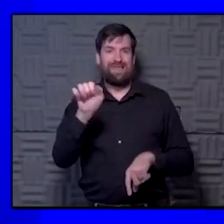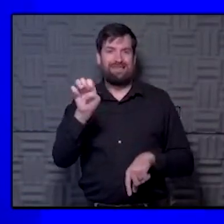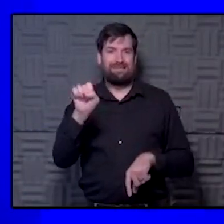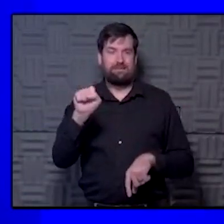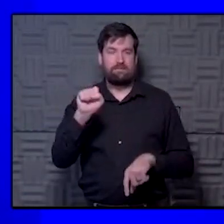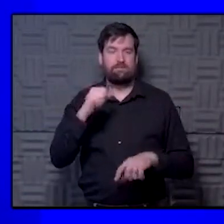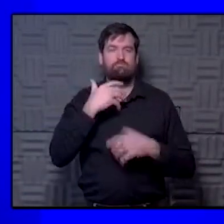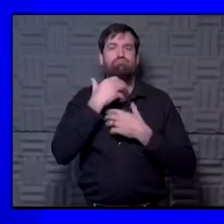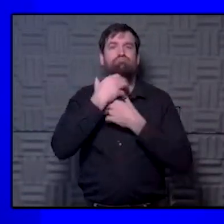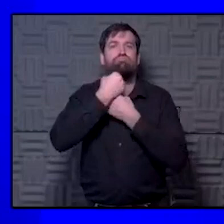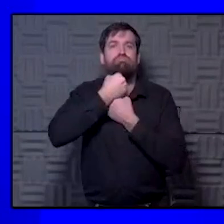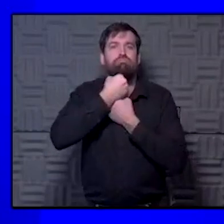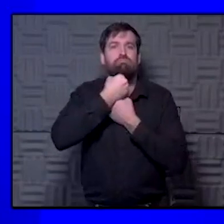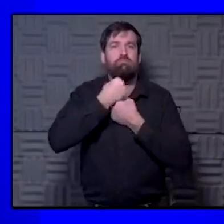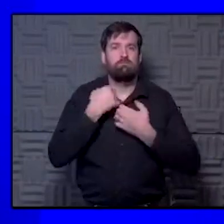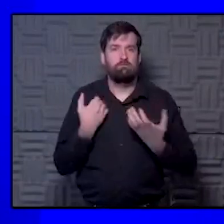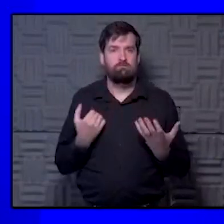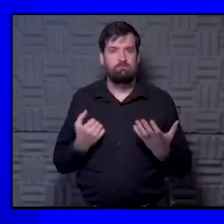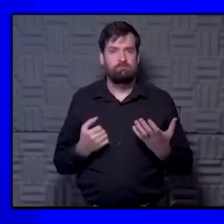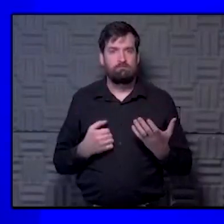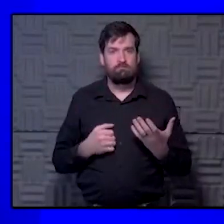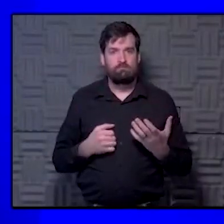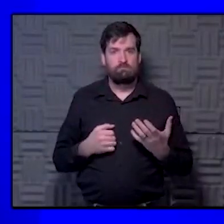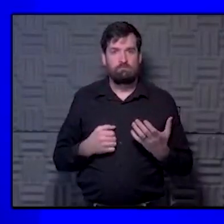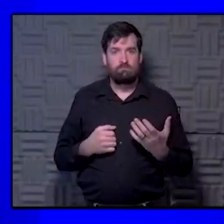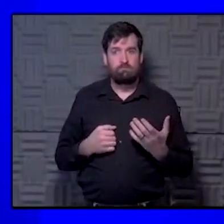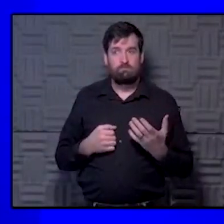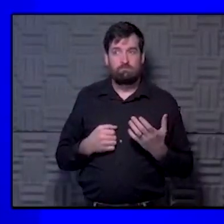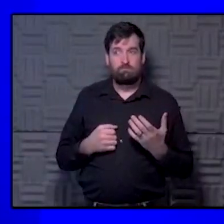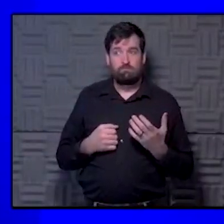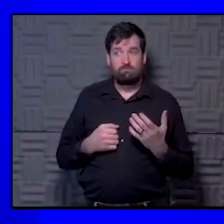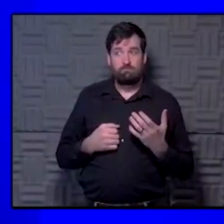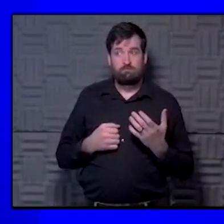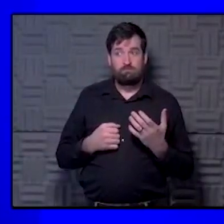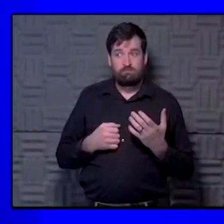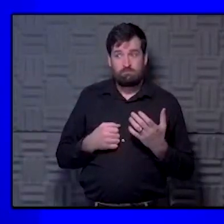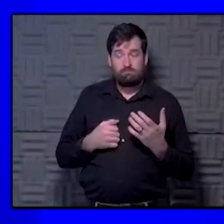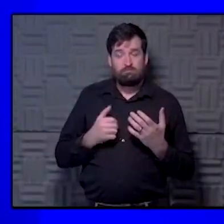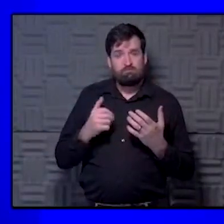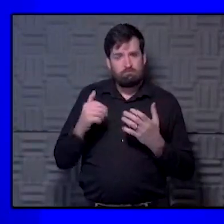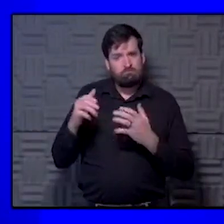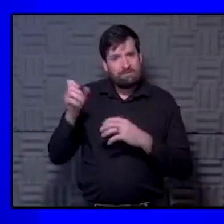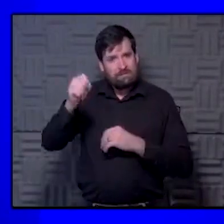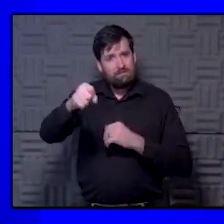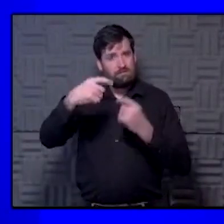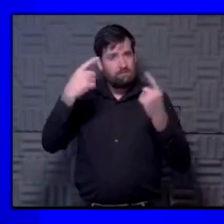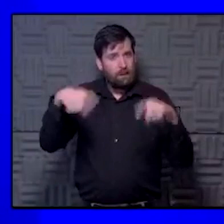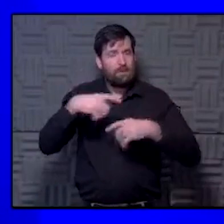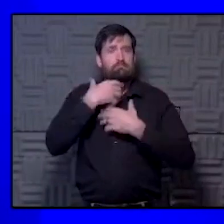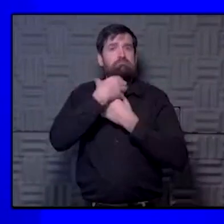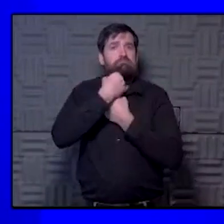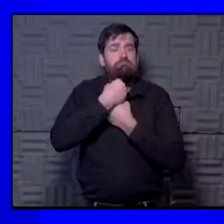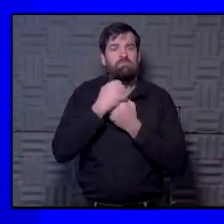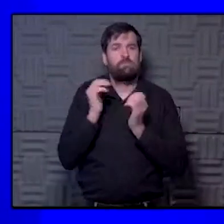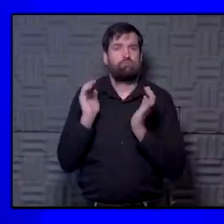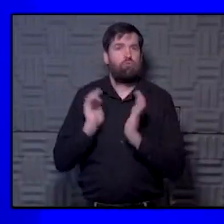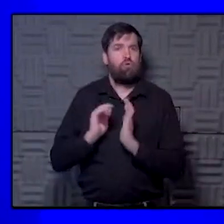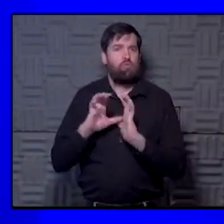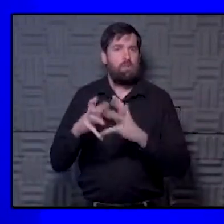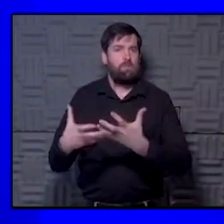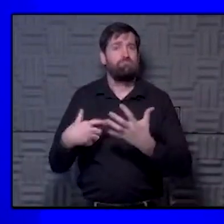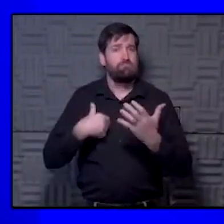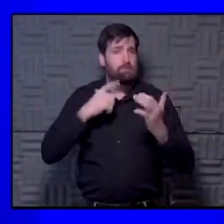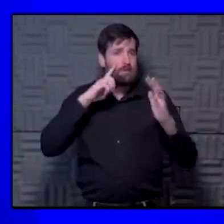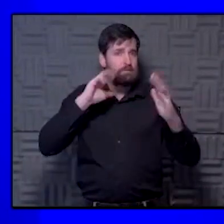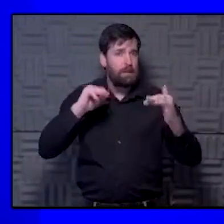anaphylaxis. And so, there was an anaphylaxis in the studies. That was a smaller population. And this is what you sort of would